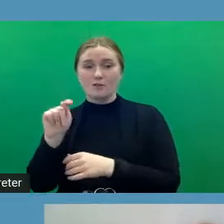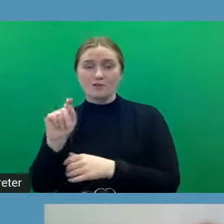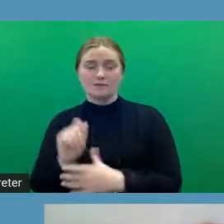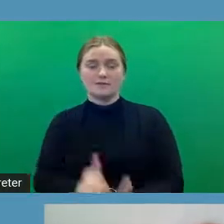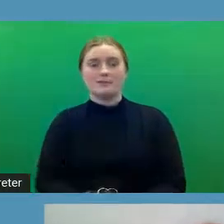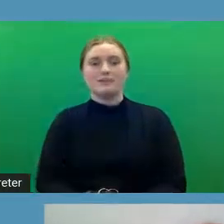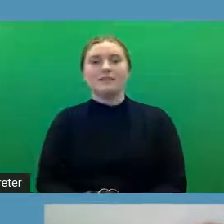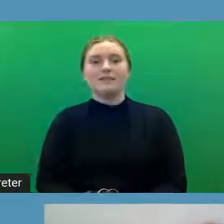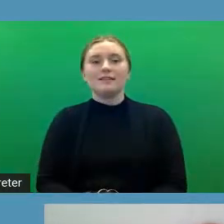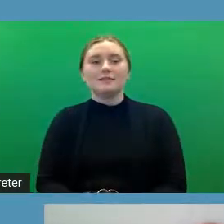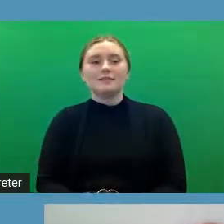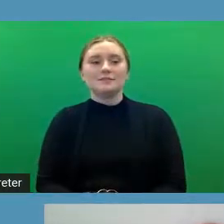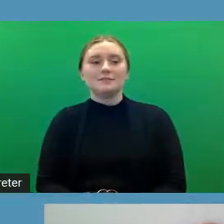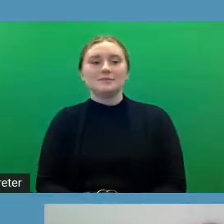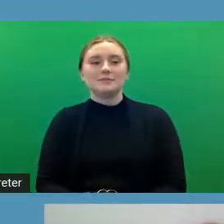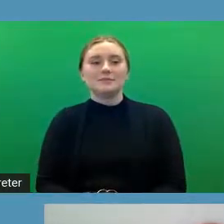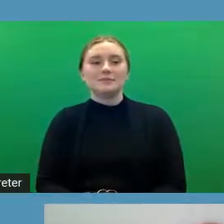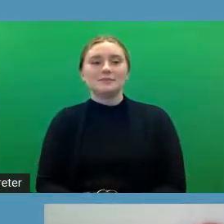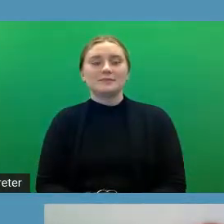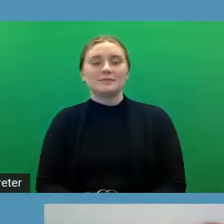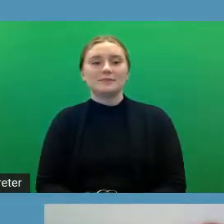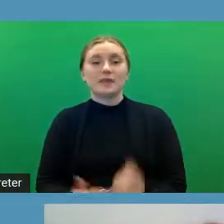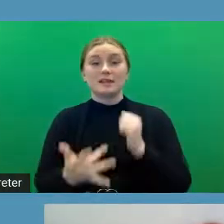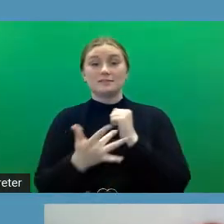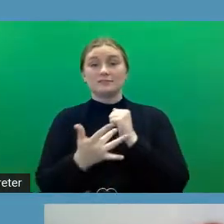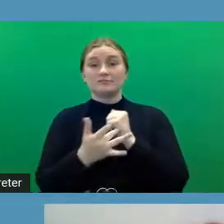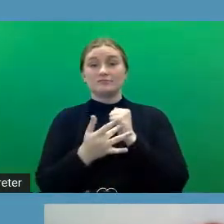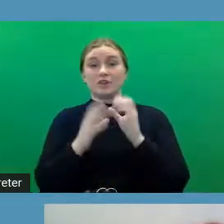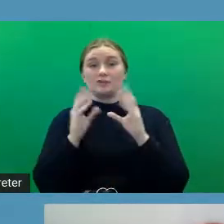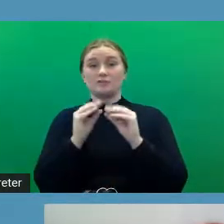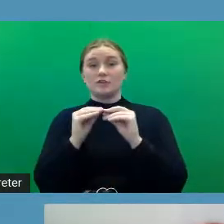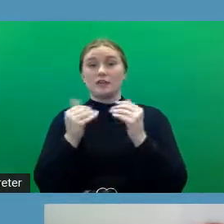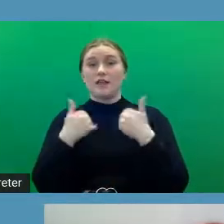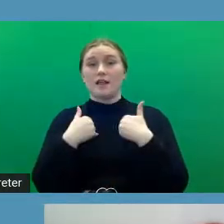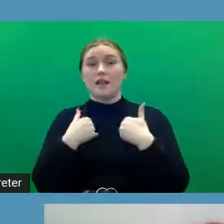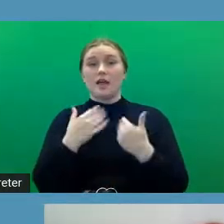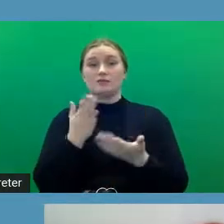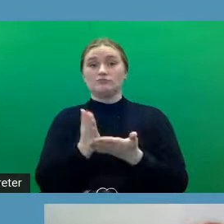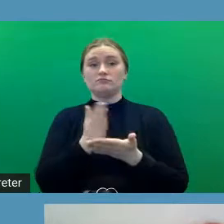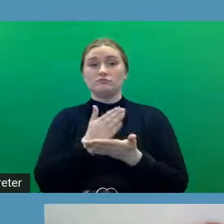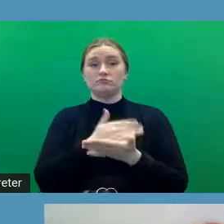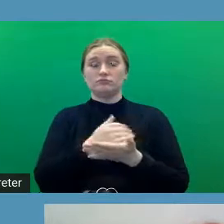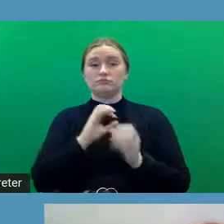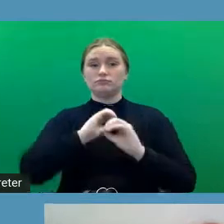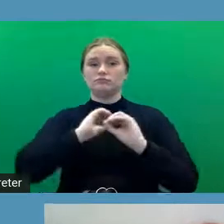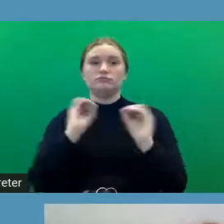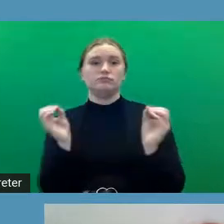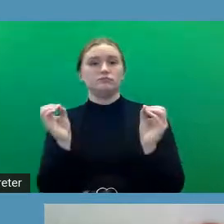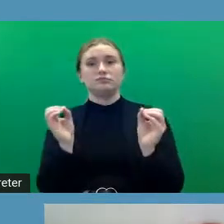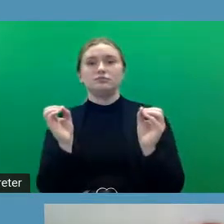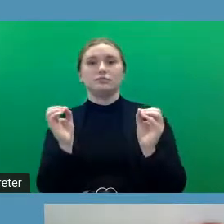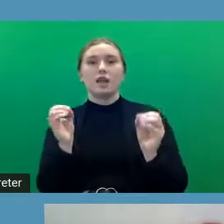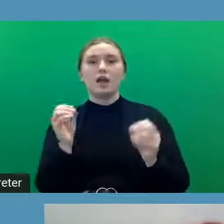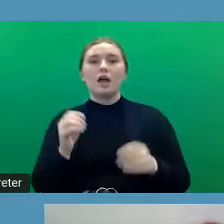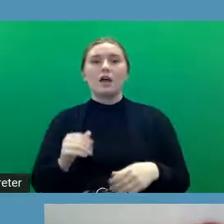I did run the tech for a conference where there was no budget for platform